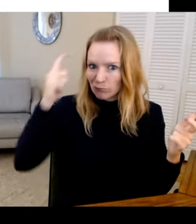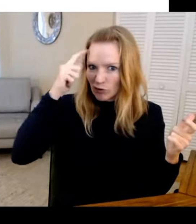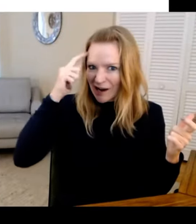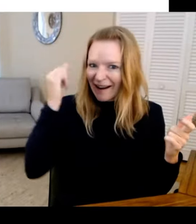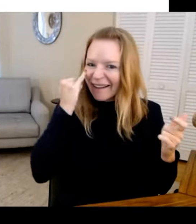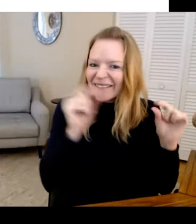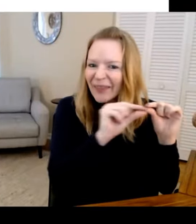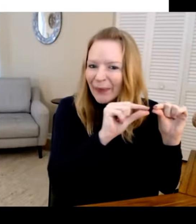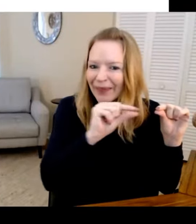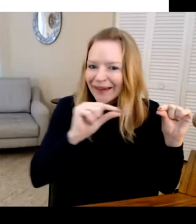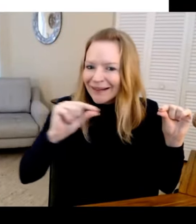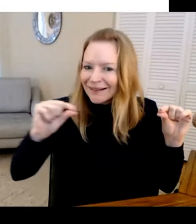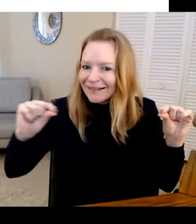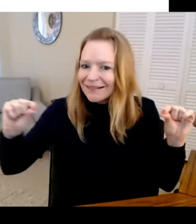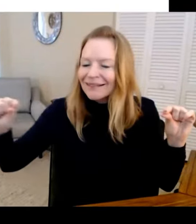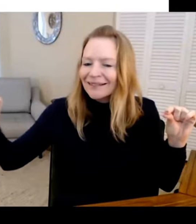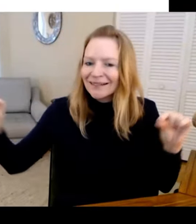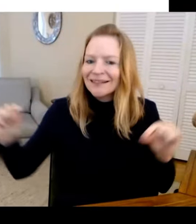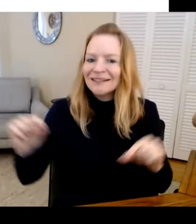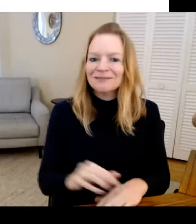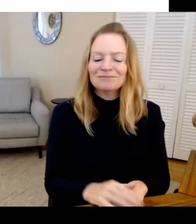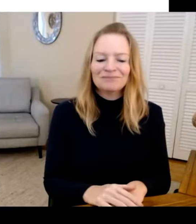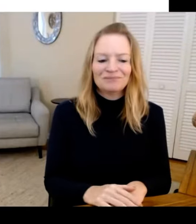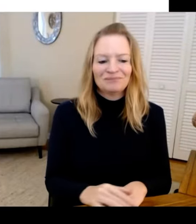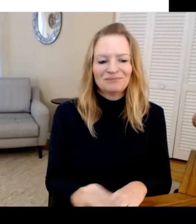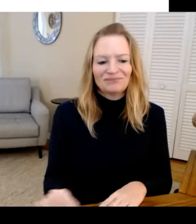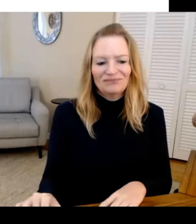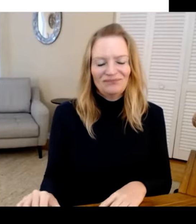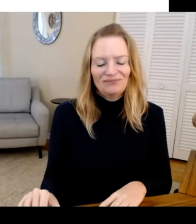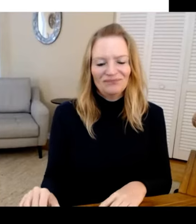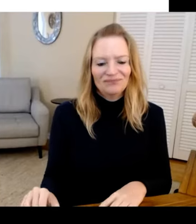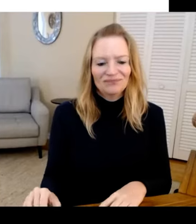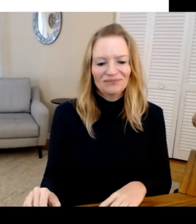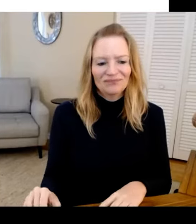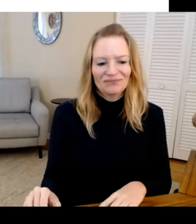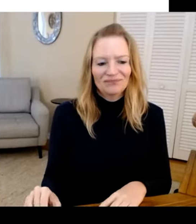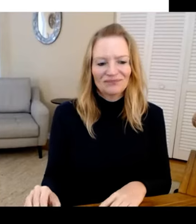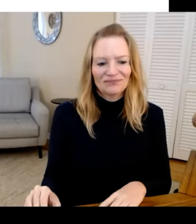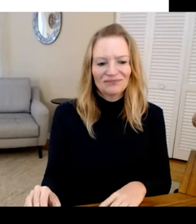and flat. That's how big the brain would be if it was flattened out.